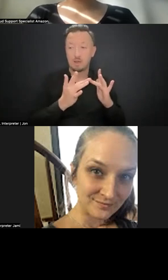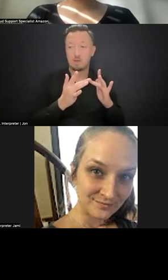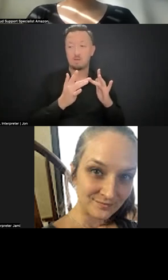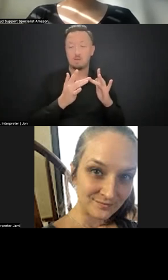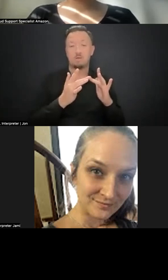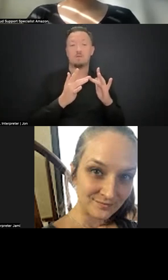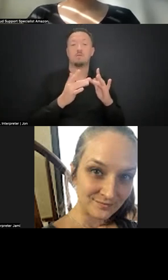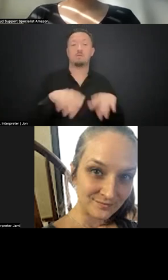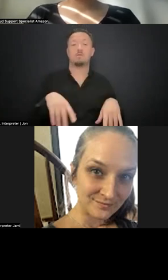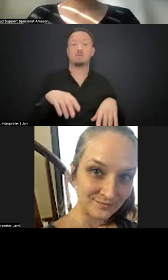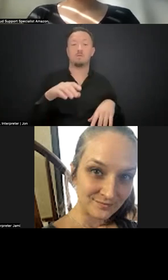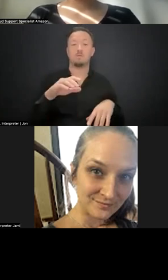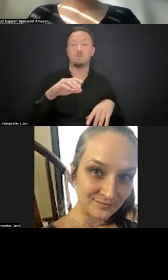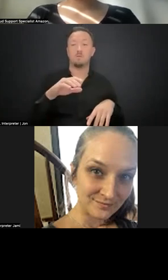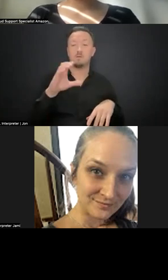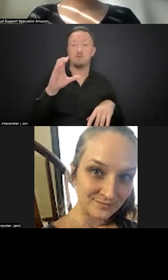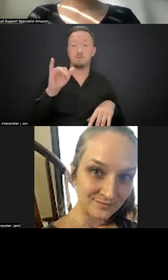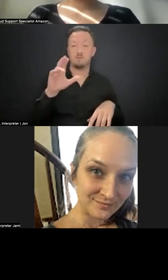circuit.